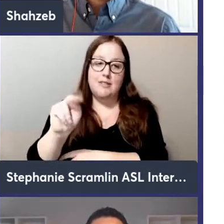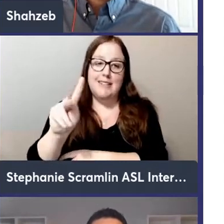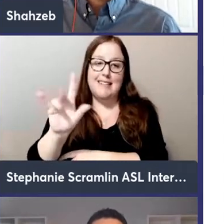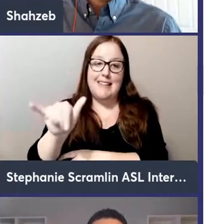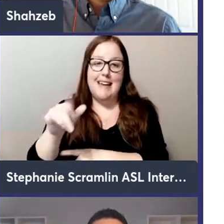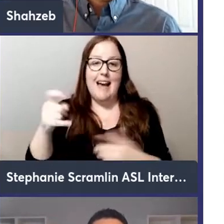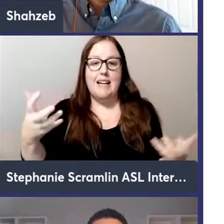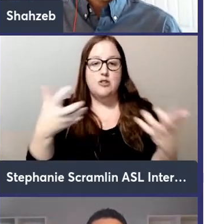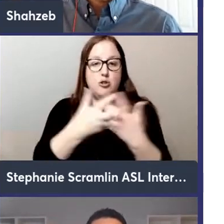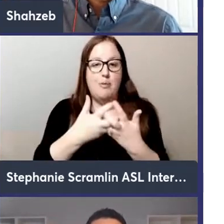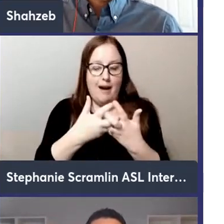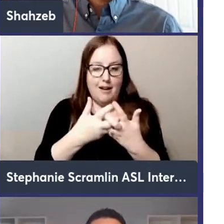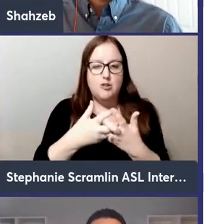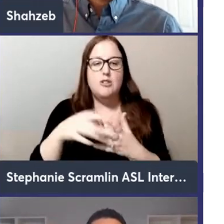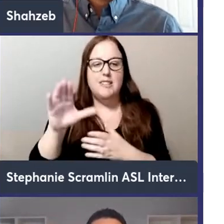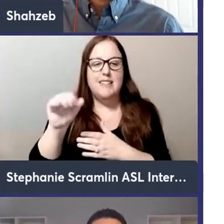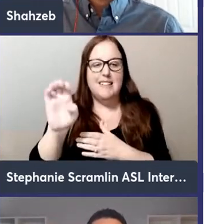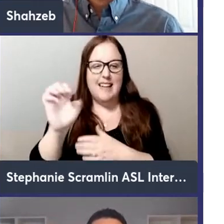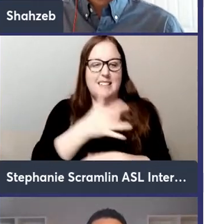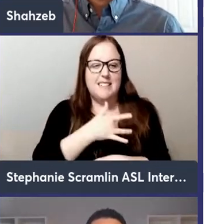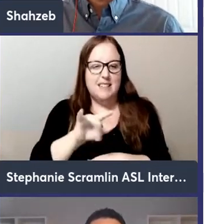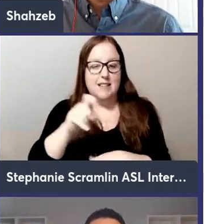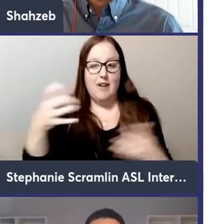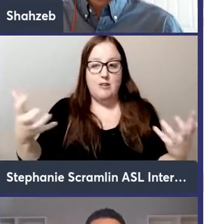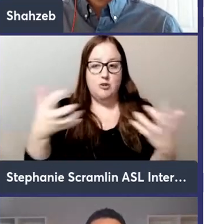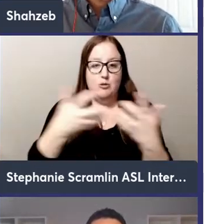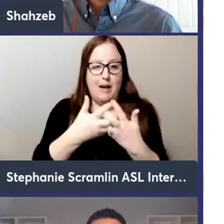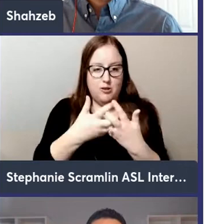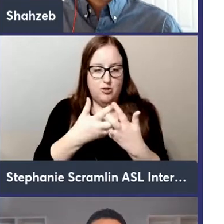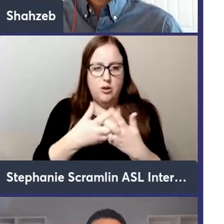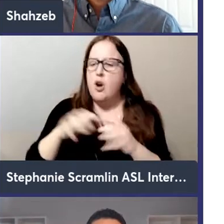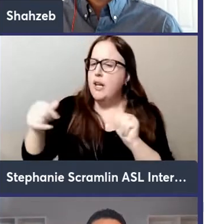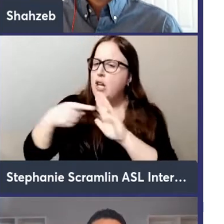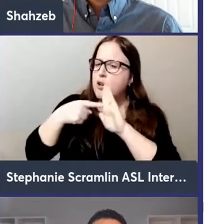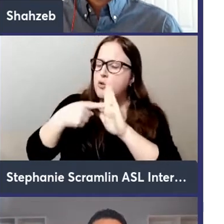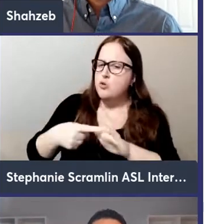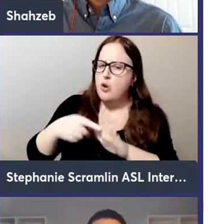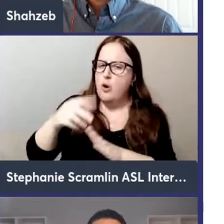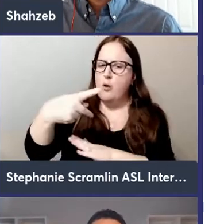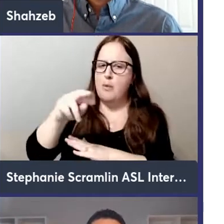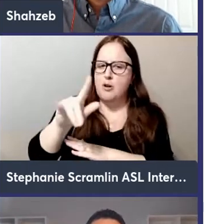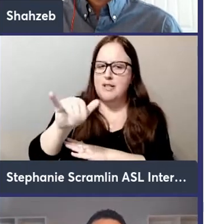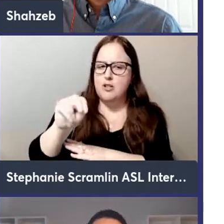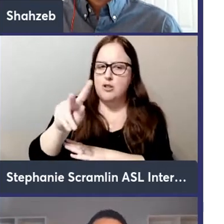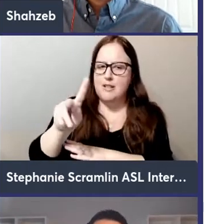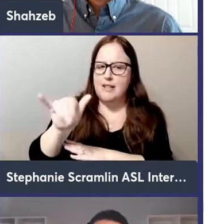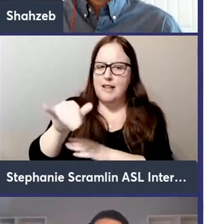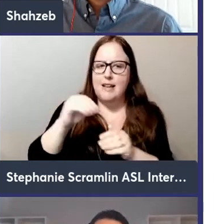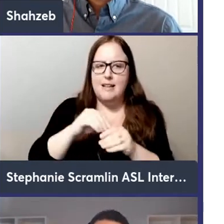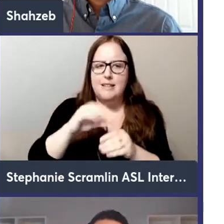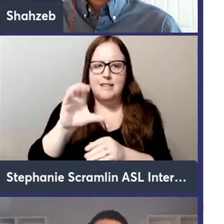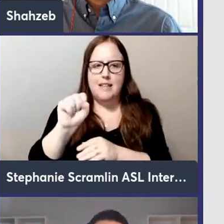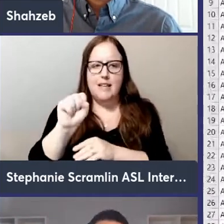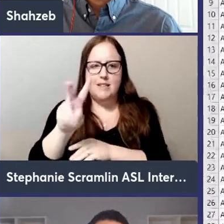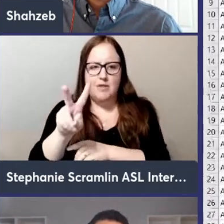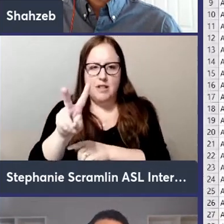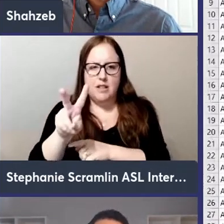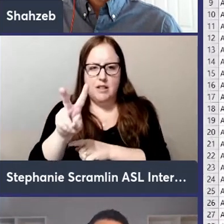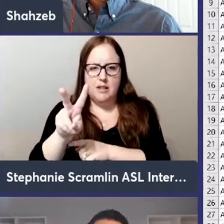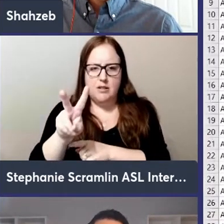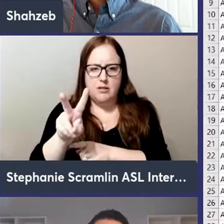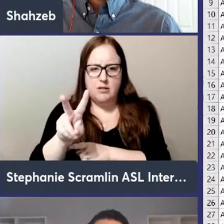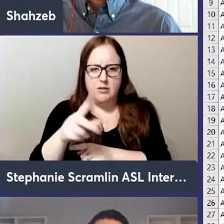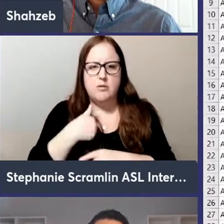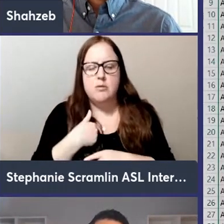match exactly the value that you have in your CSV file. Could you show us the partition key that was in the CSV just to kind of like map up? Yeah. I'm